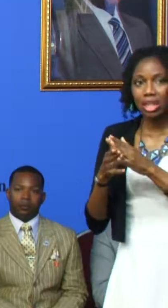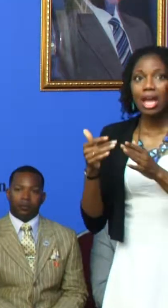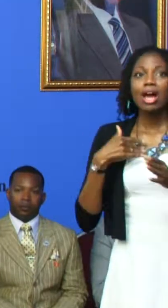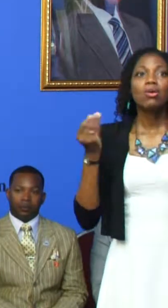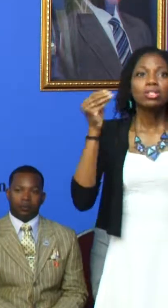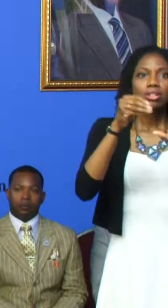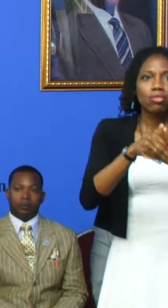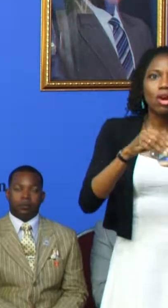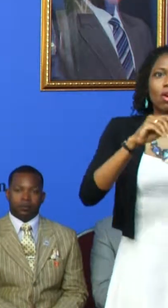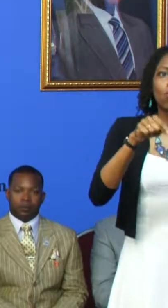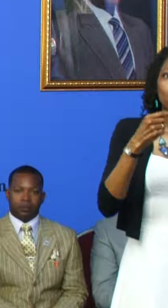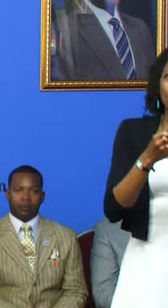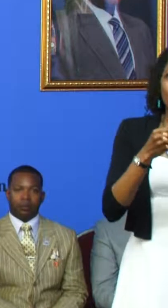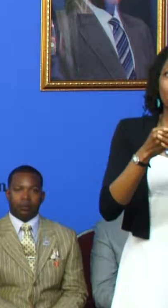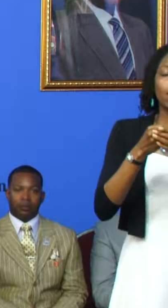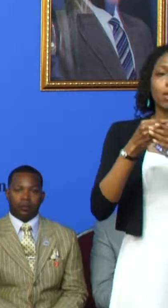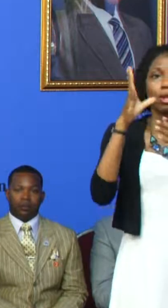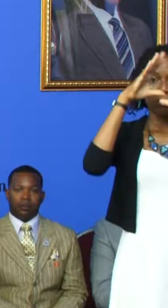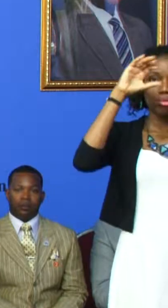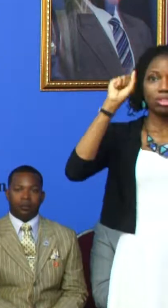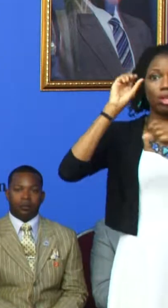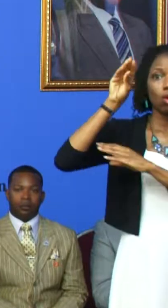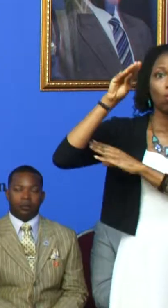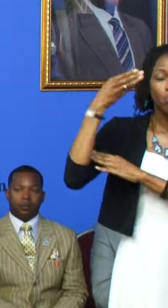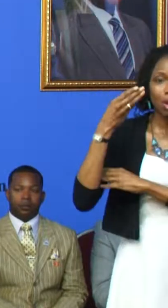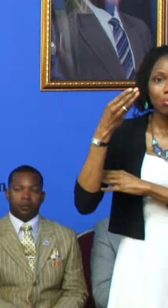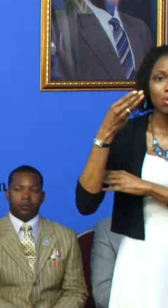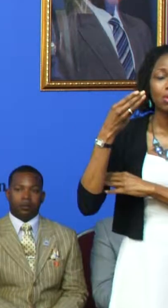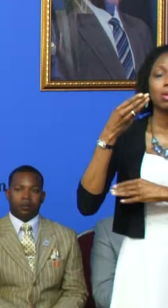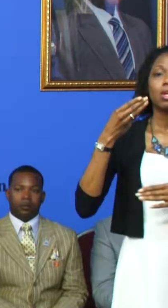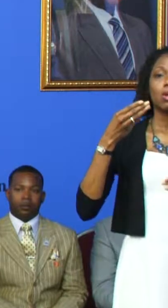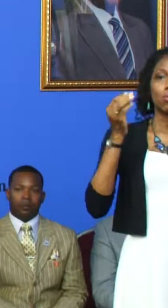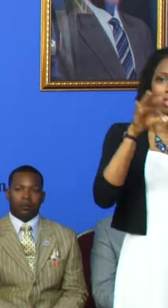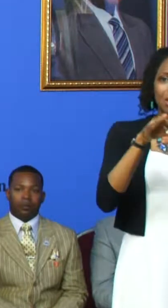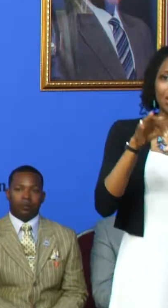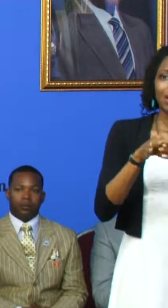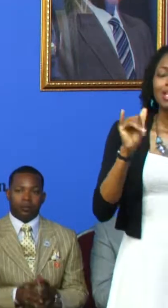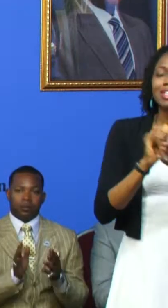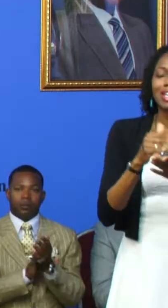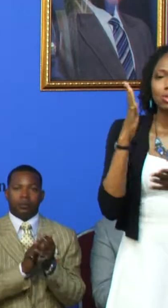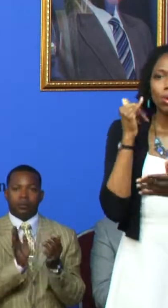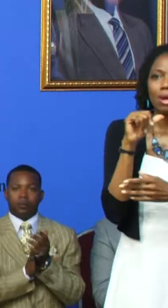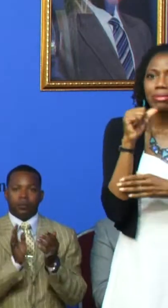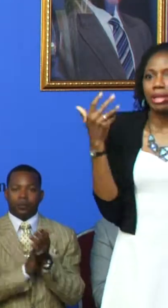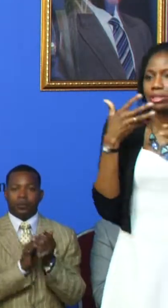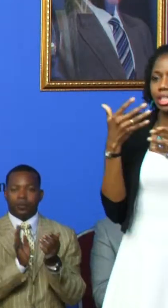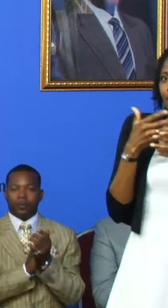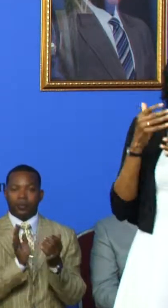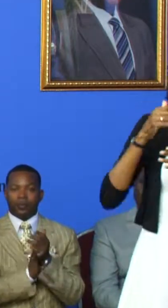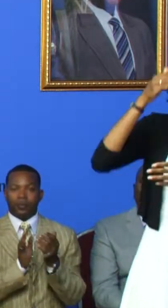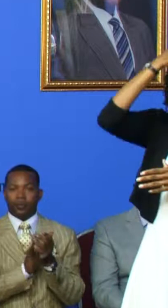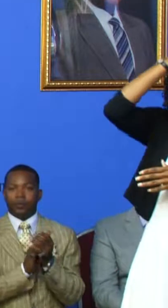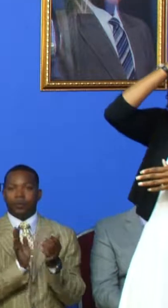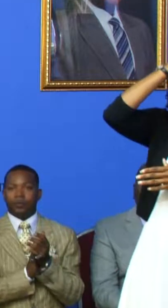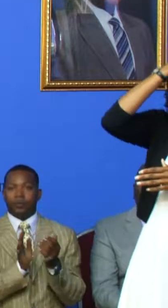Obama. That's why I'm not intimidated by Donald Trump, because we've done that before.